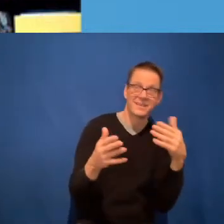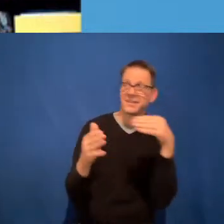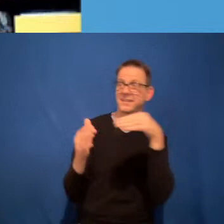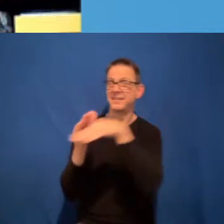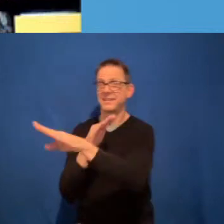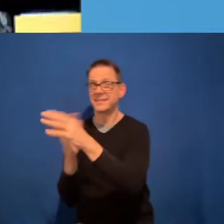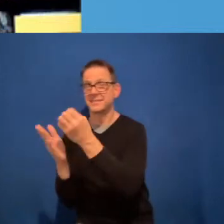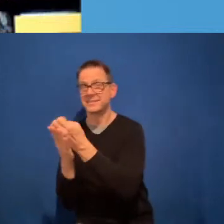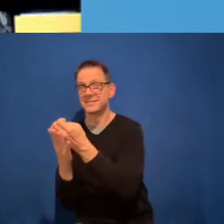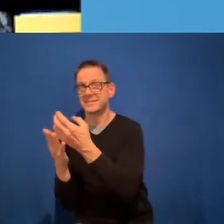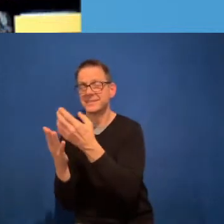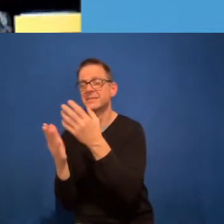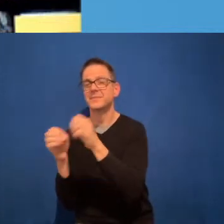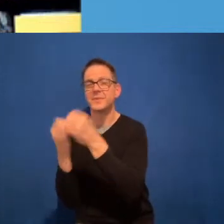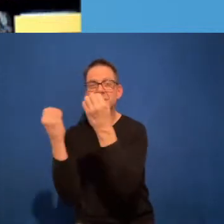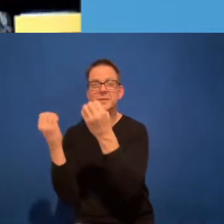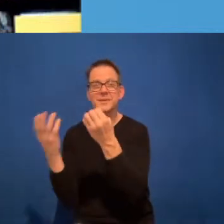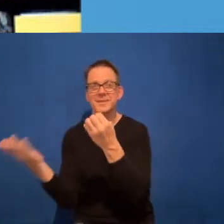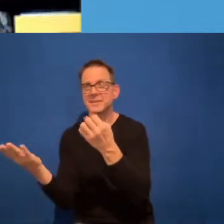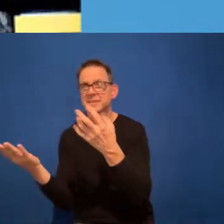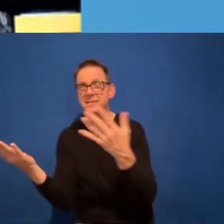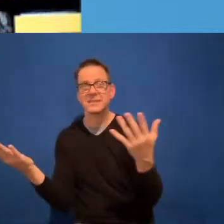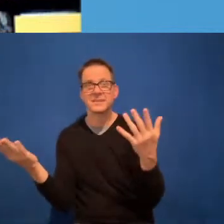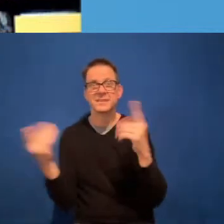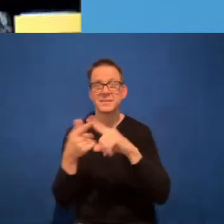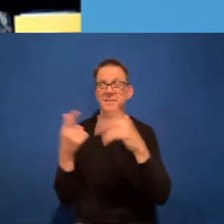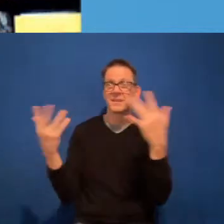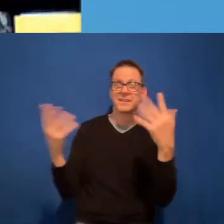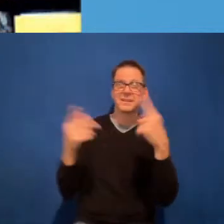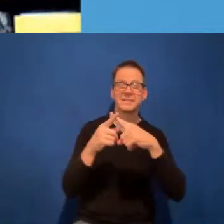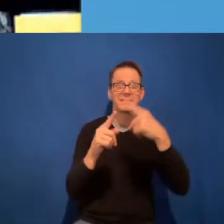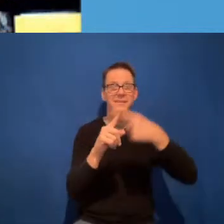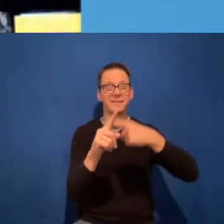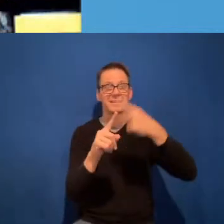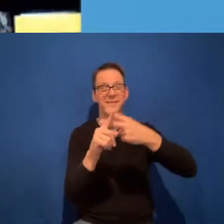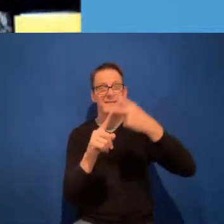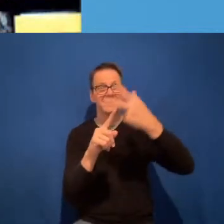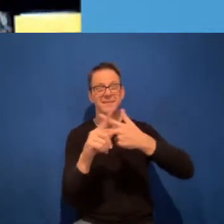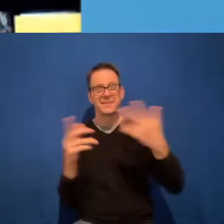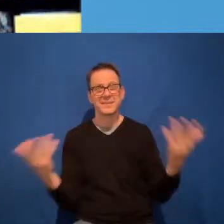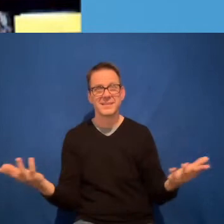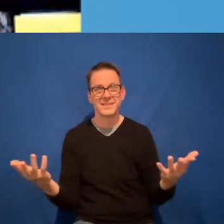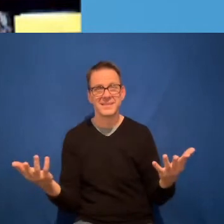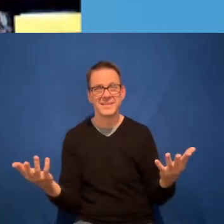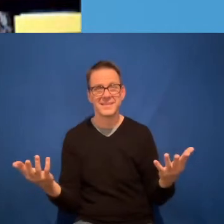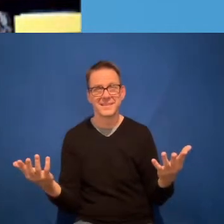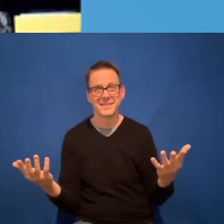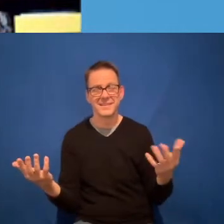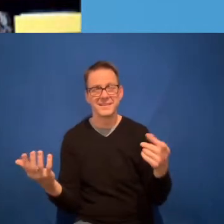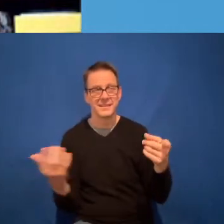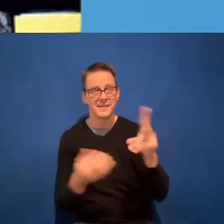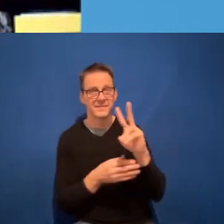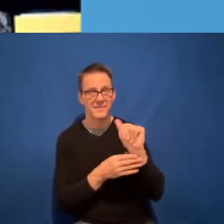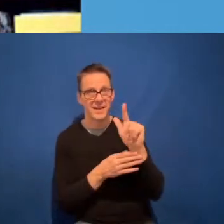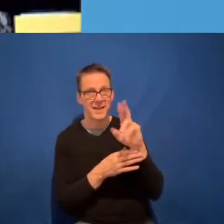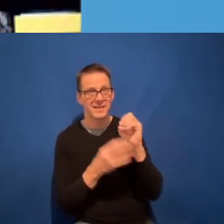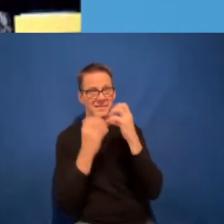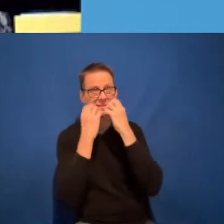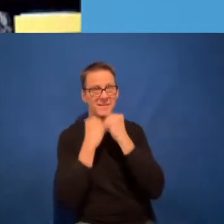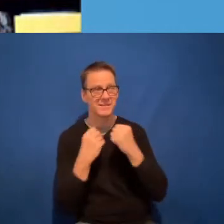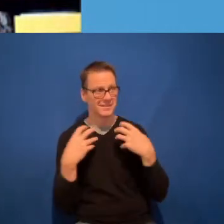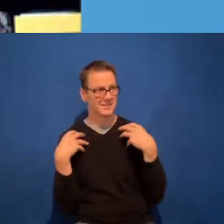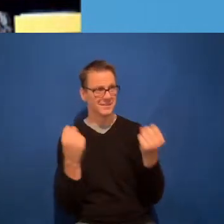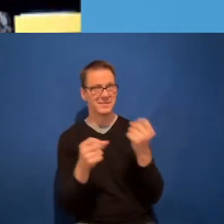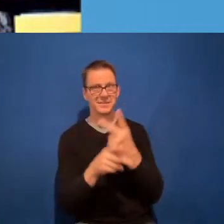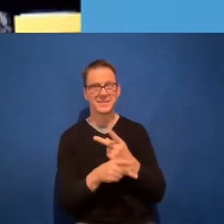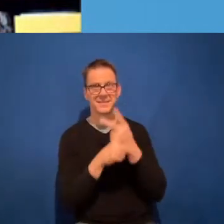line, then the value of our healthcare system decreases, and these people who are rich enough will go to private healthcare.